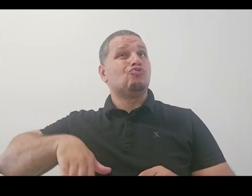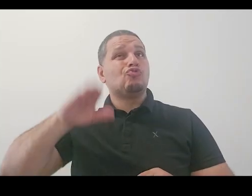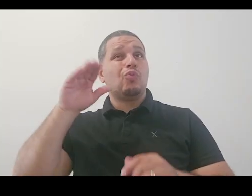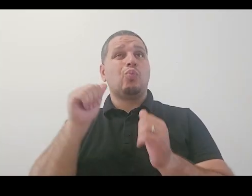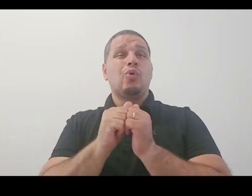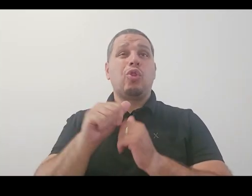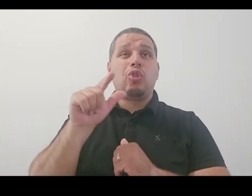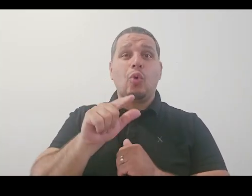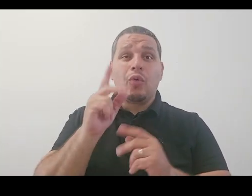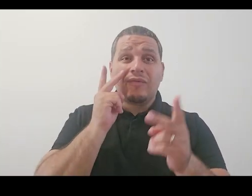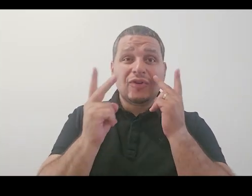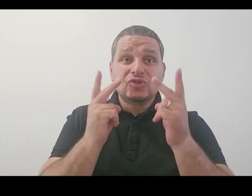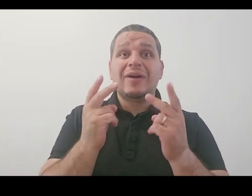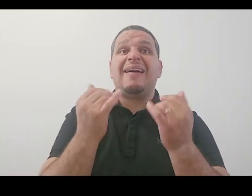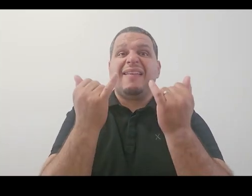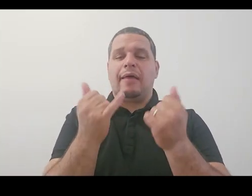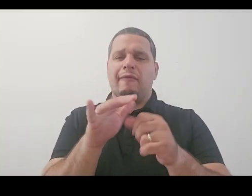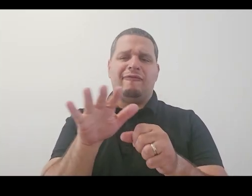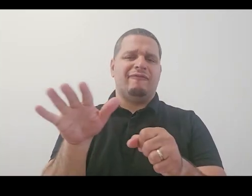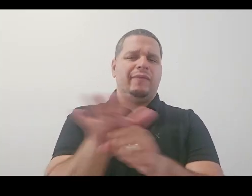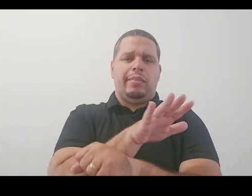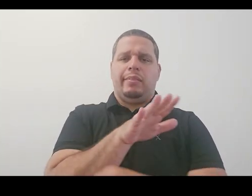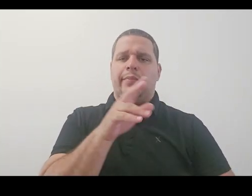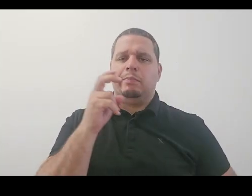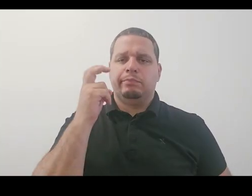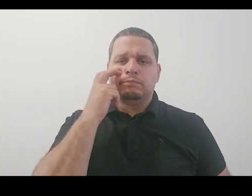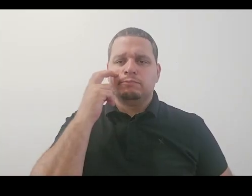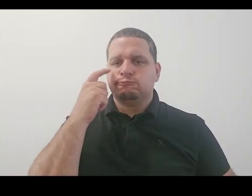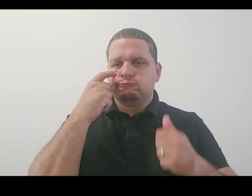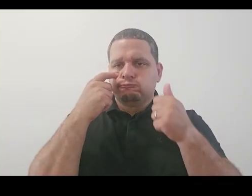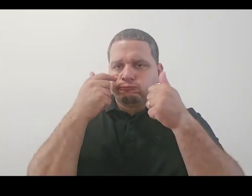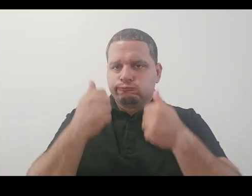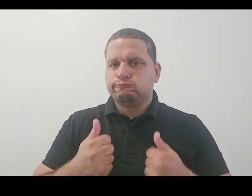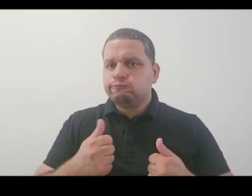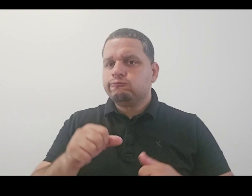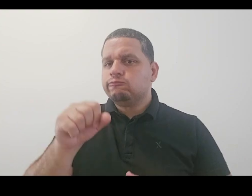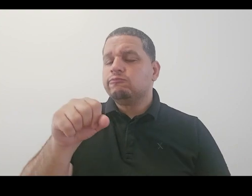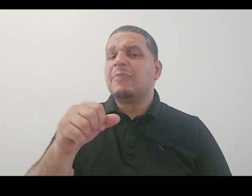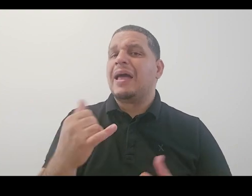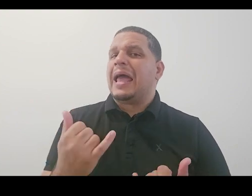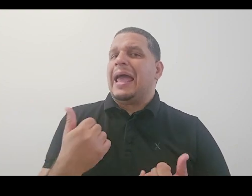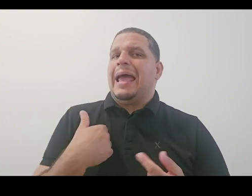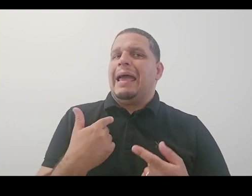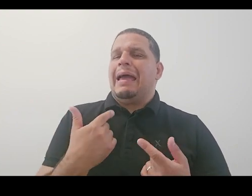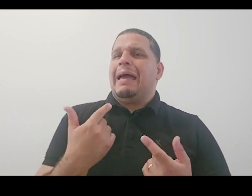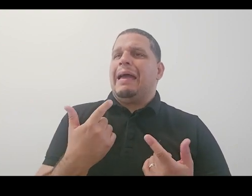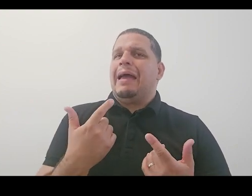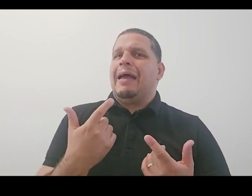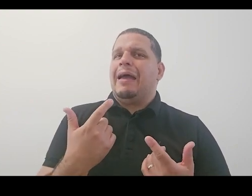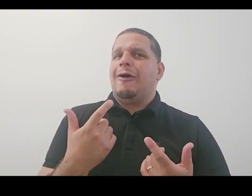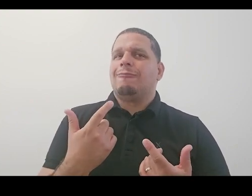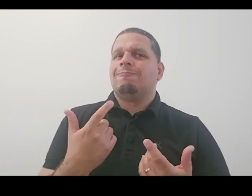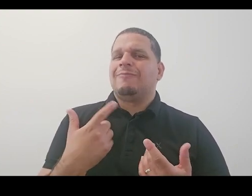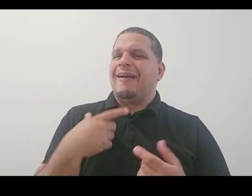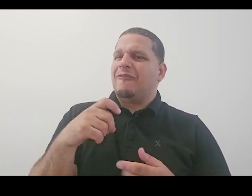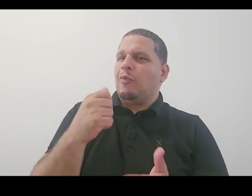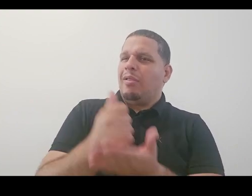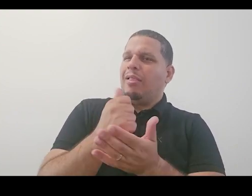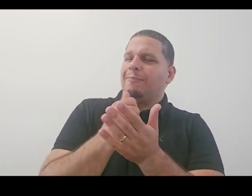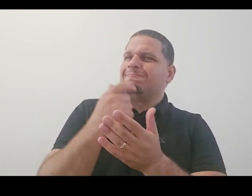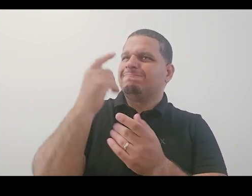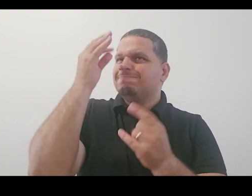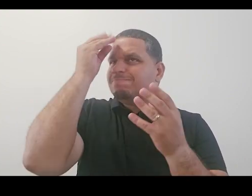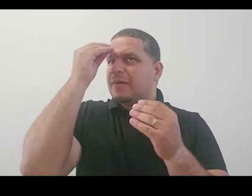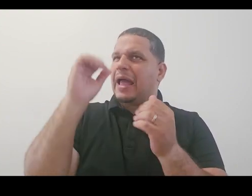was low vision and now is totally blind. And I can't help but think about the power